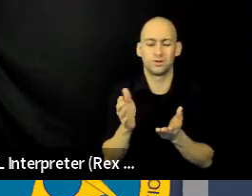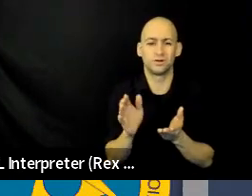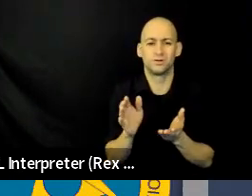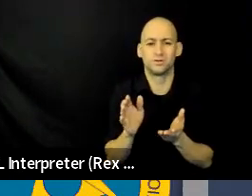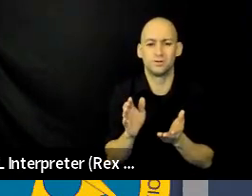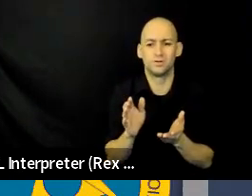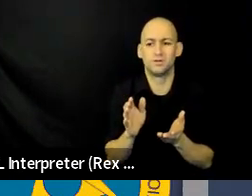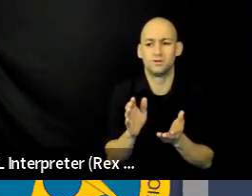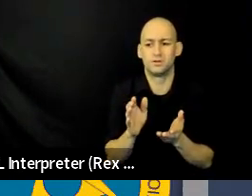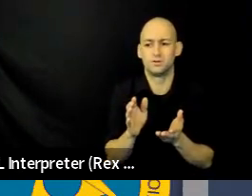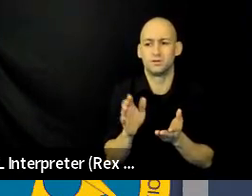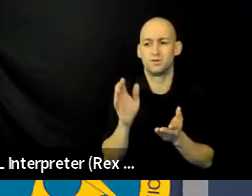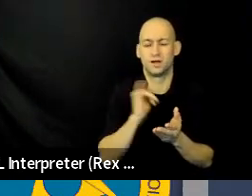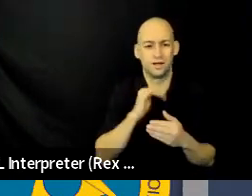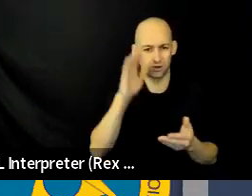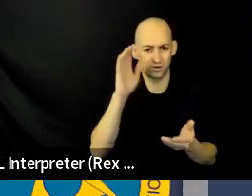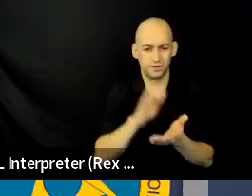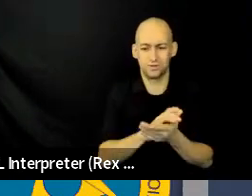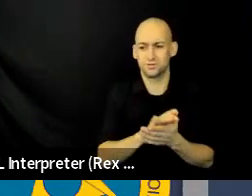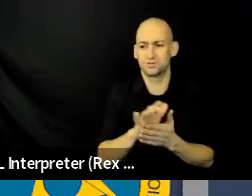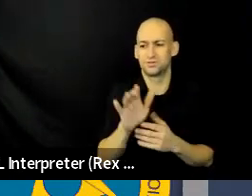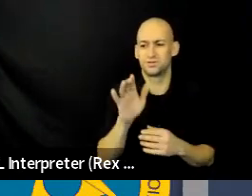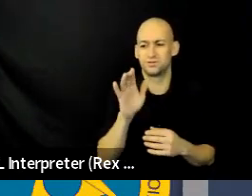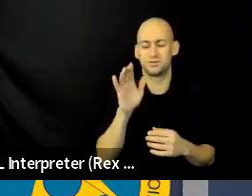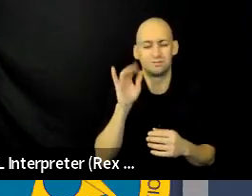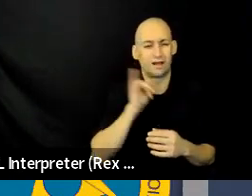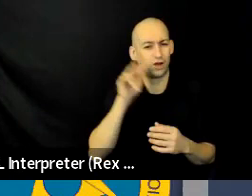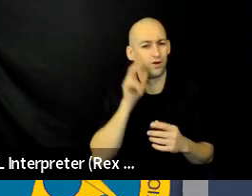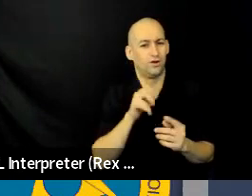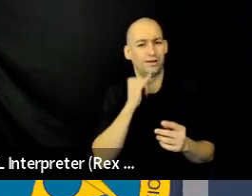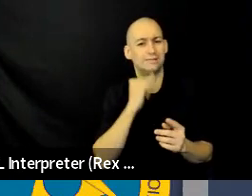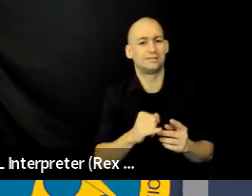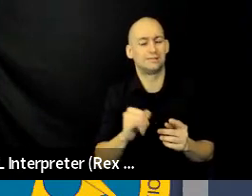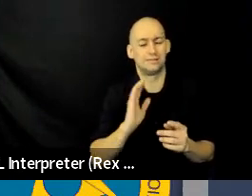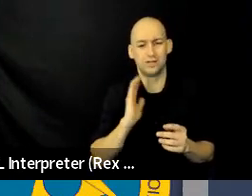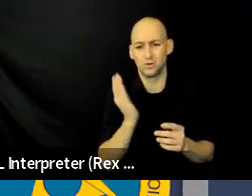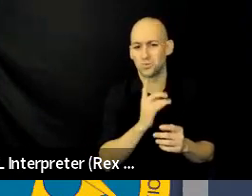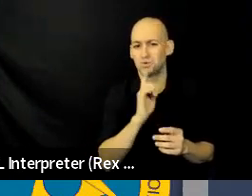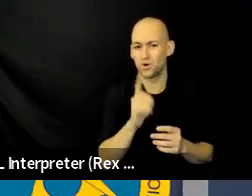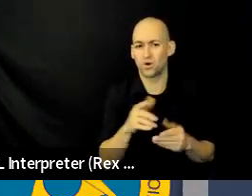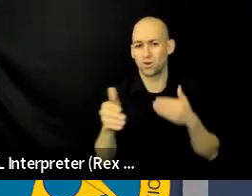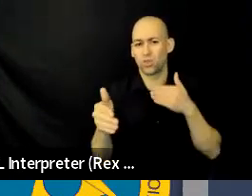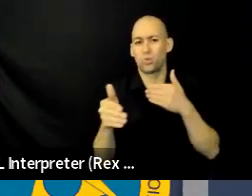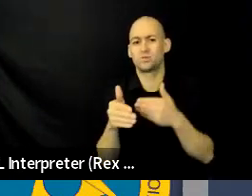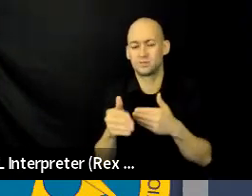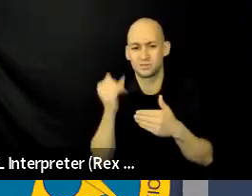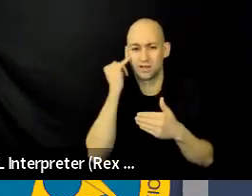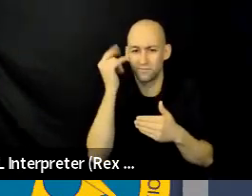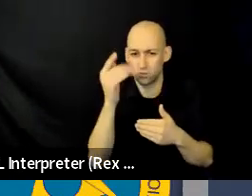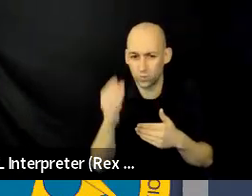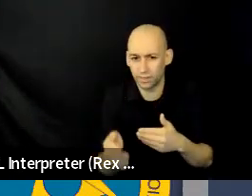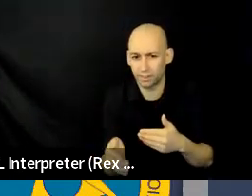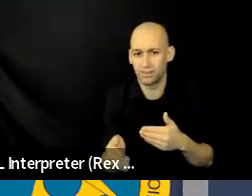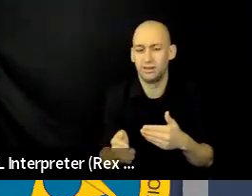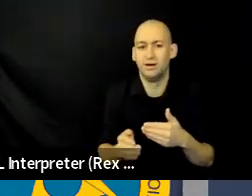What I believe I heard is that we're close, if you will, in that